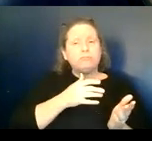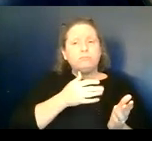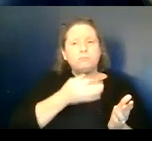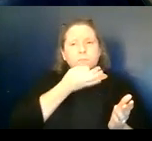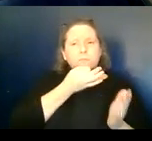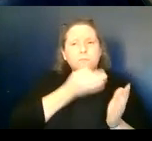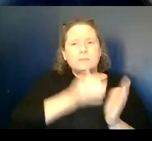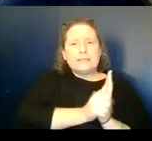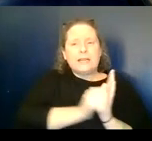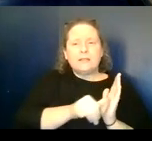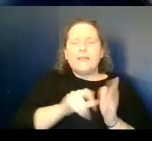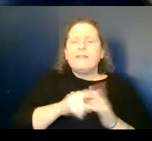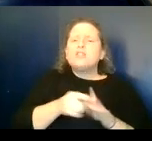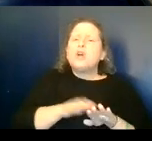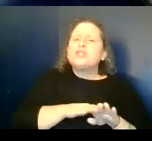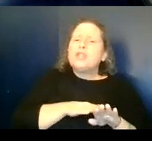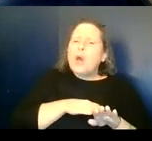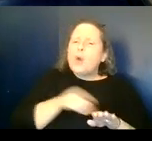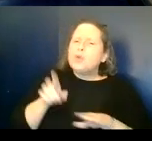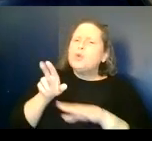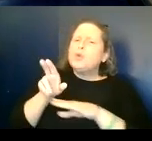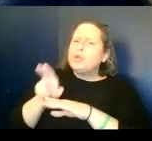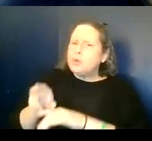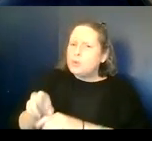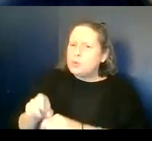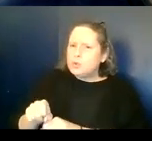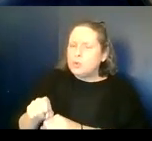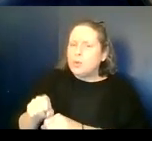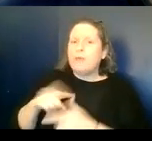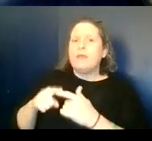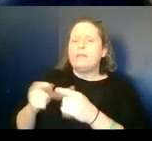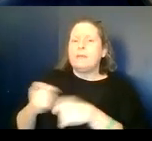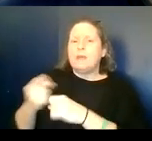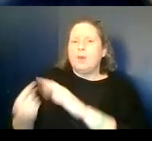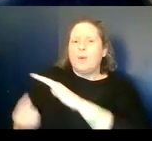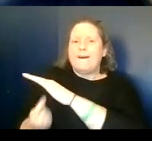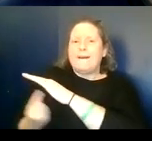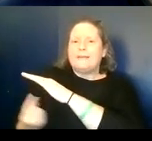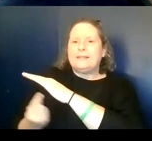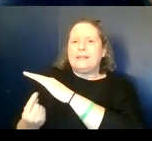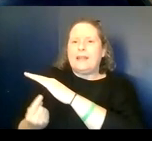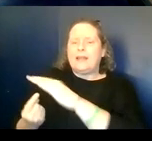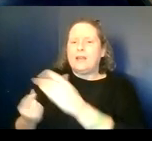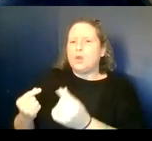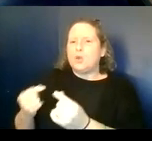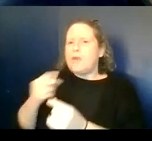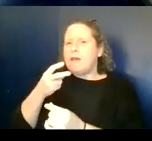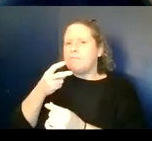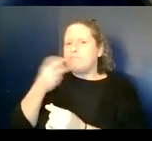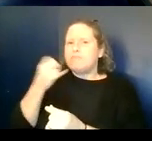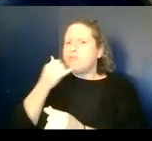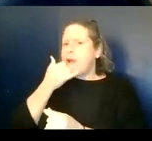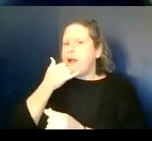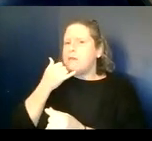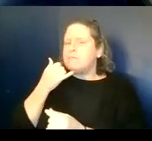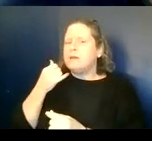you to be more comfortable to when they can isolate you and commit the crime, right? So again, just